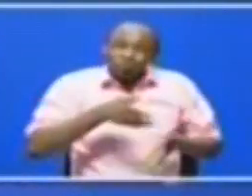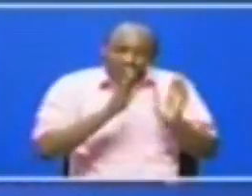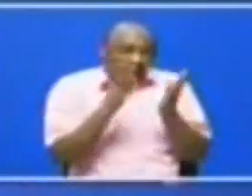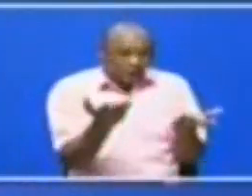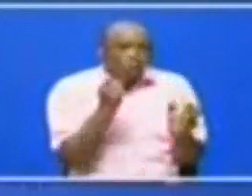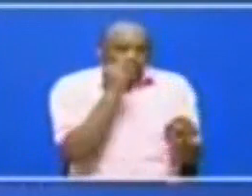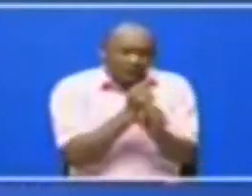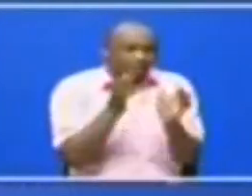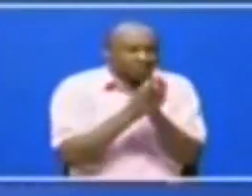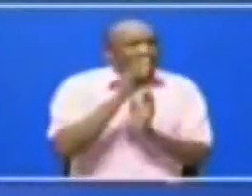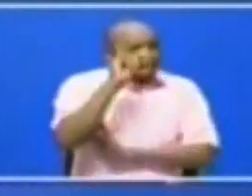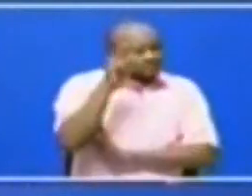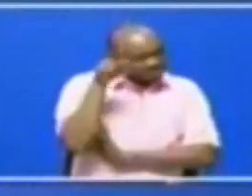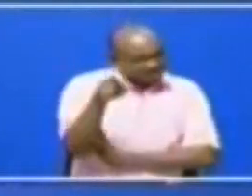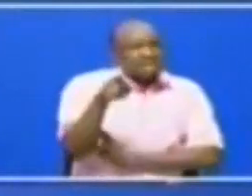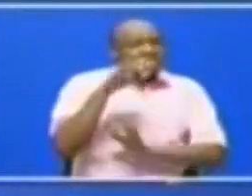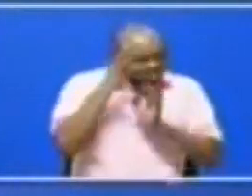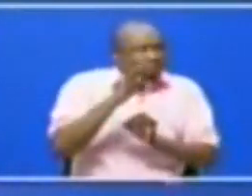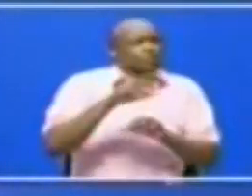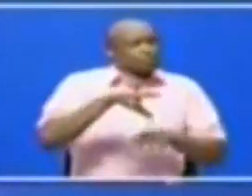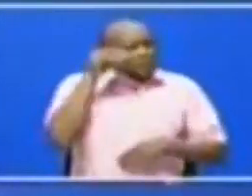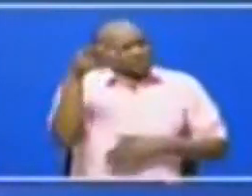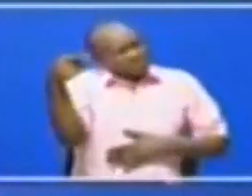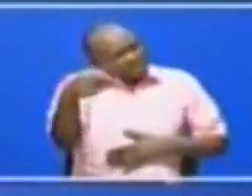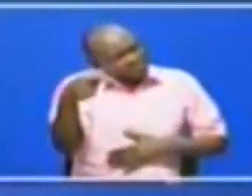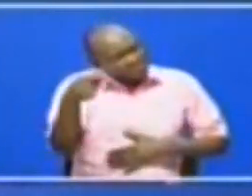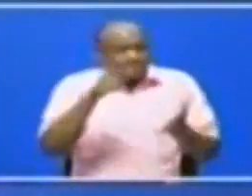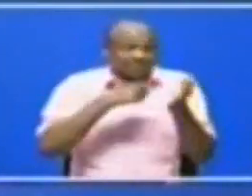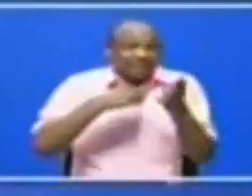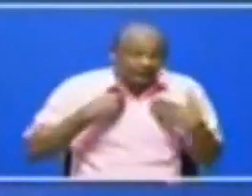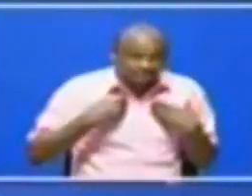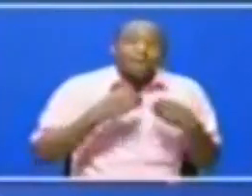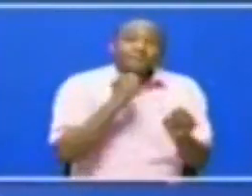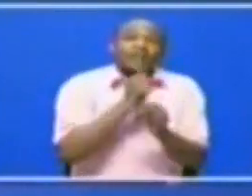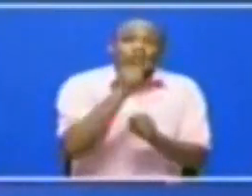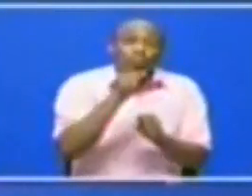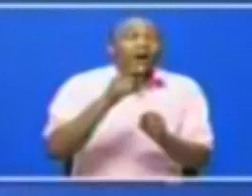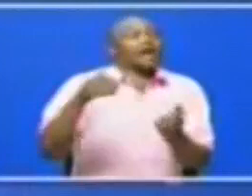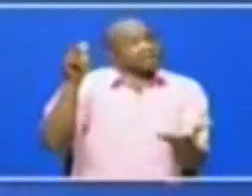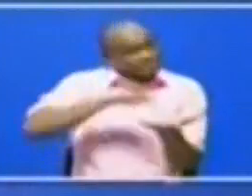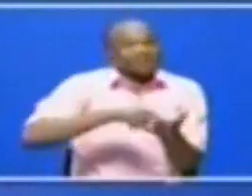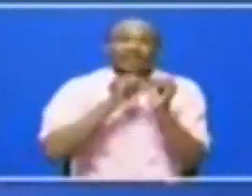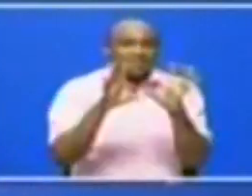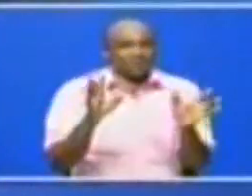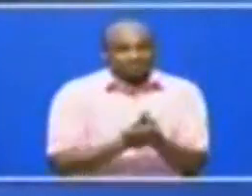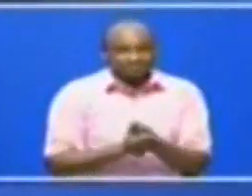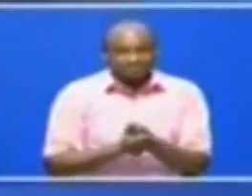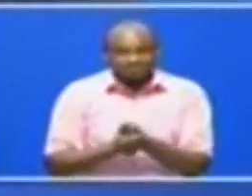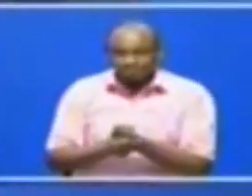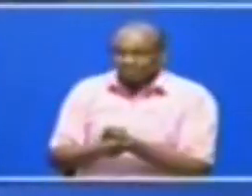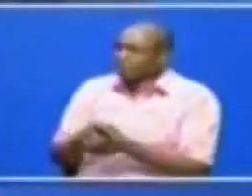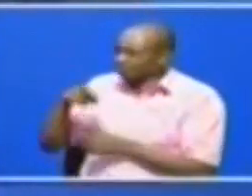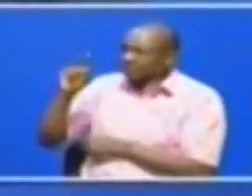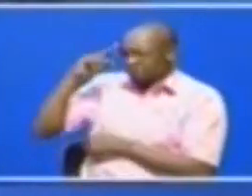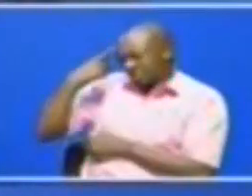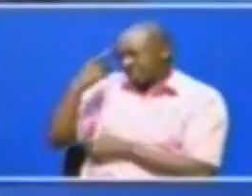work with the IEBC, and if you found out what it is that they did wrong, can you make sure they don't do that again? Javi, do you think NASA is ready